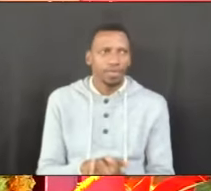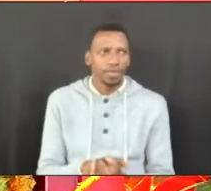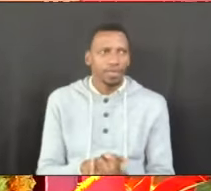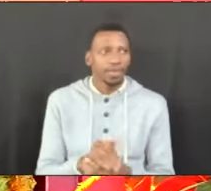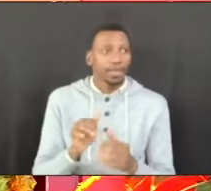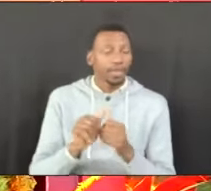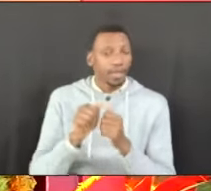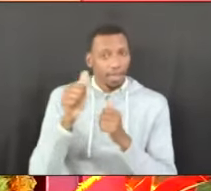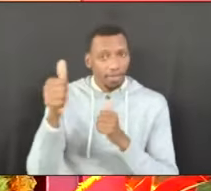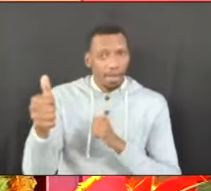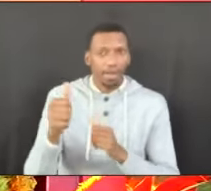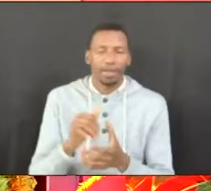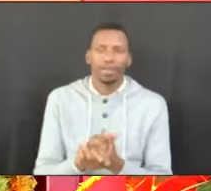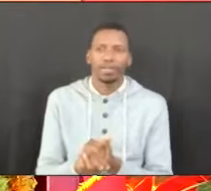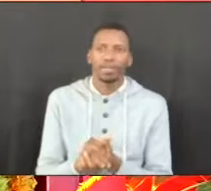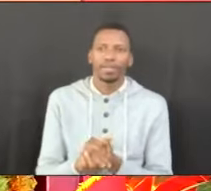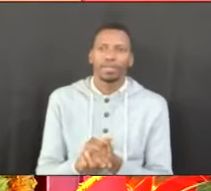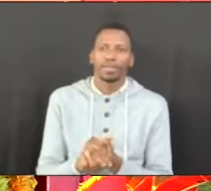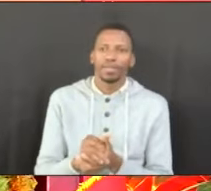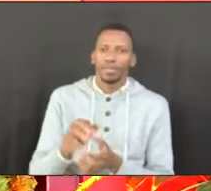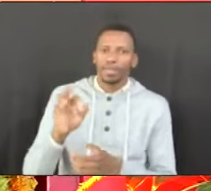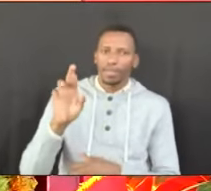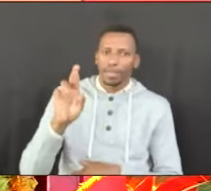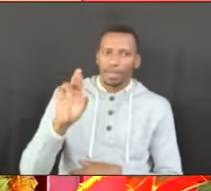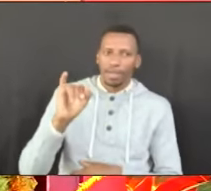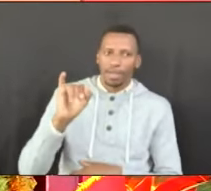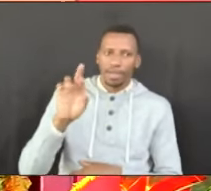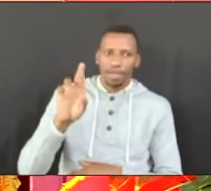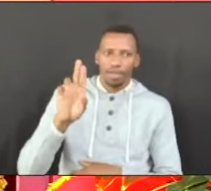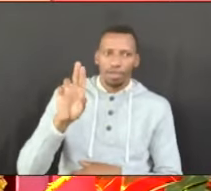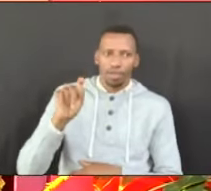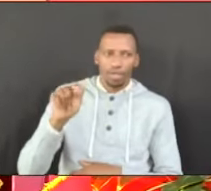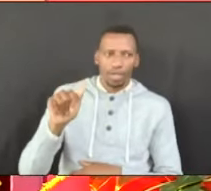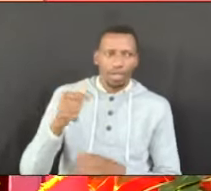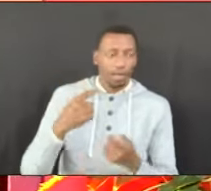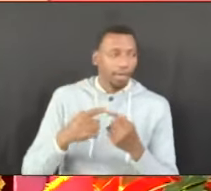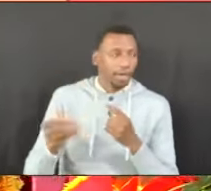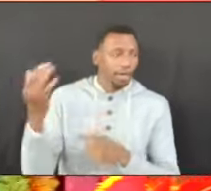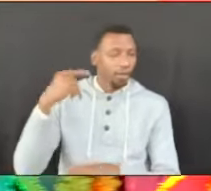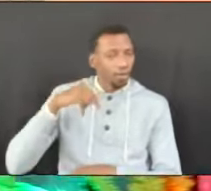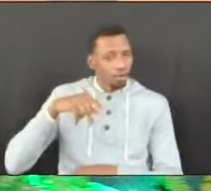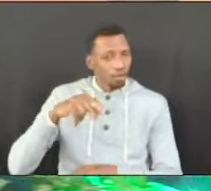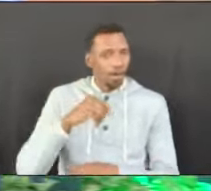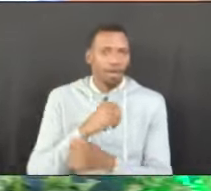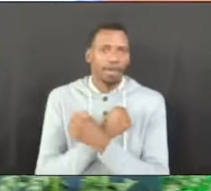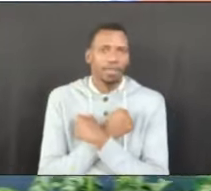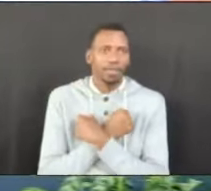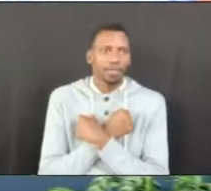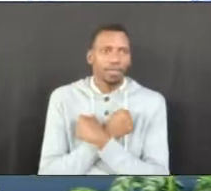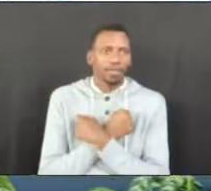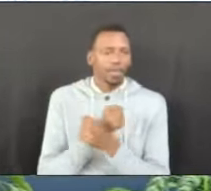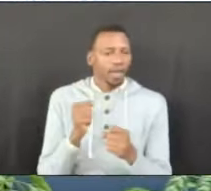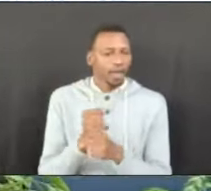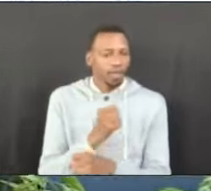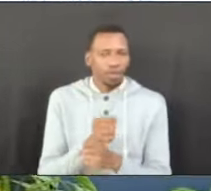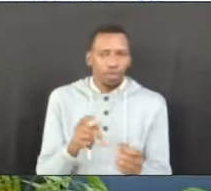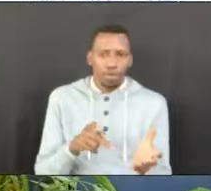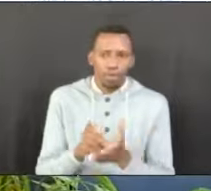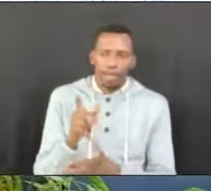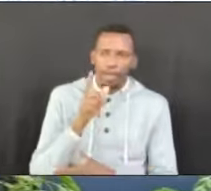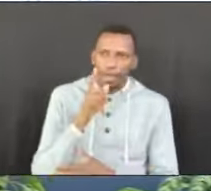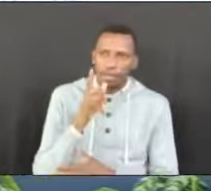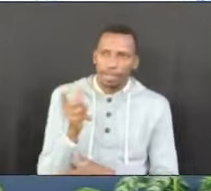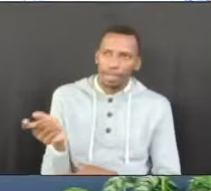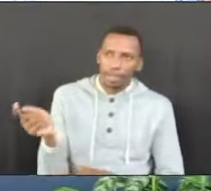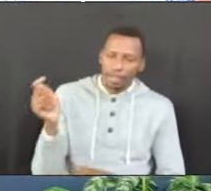far. But we would walk and we loved it. And we could not even afford lunch. We would come to town and we would